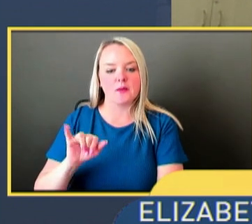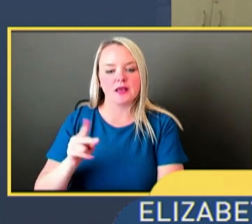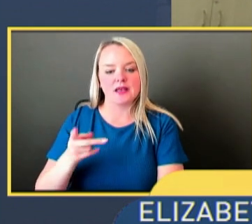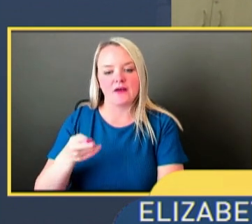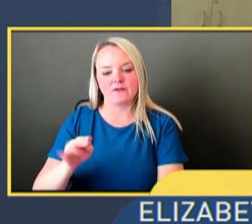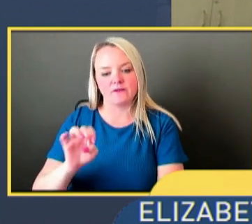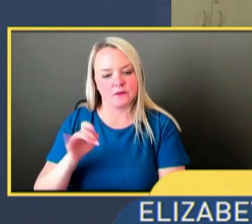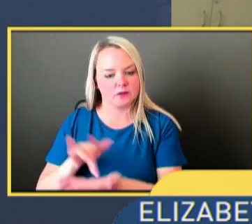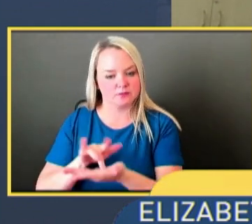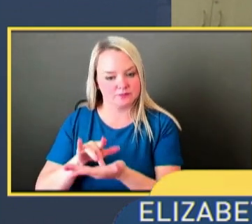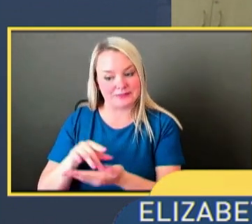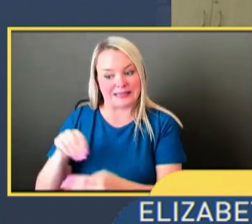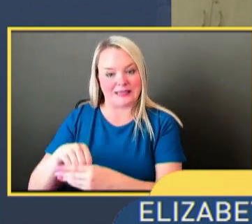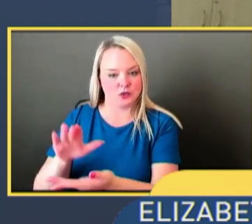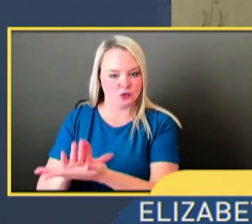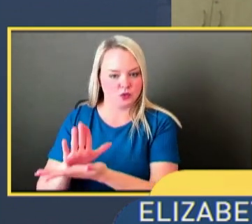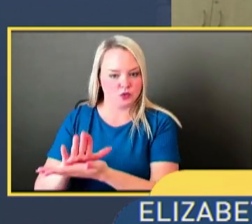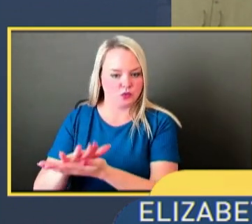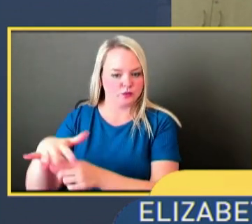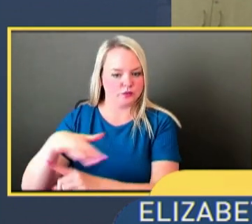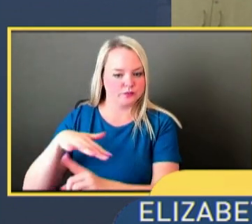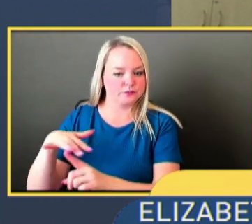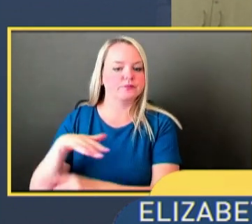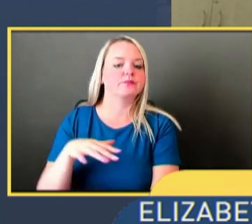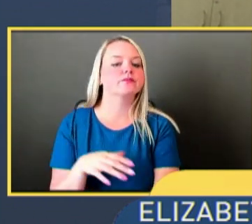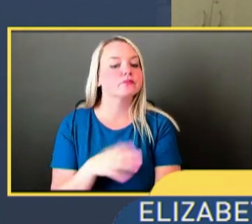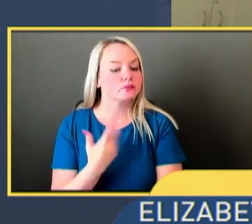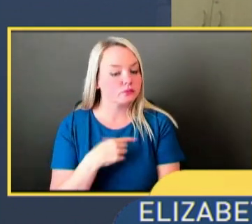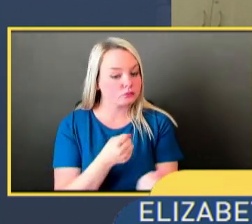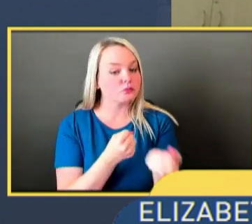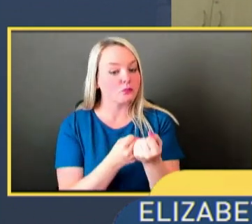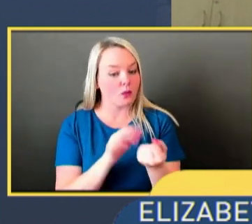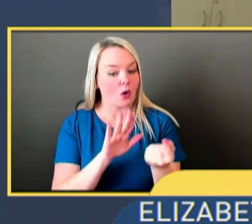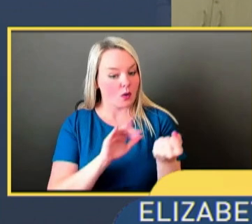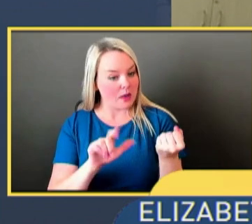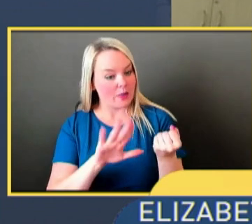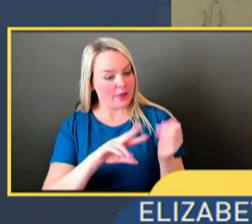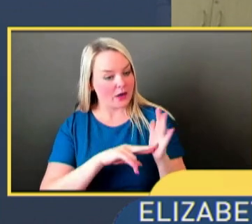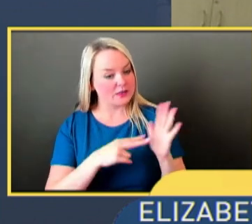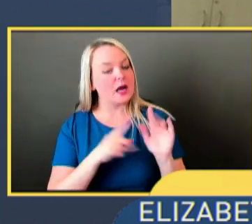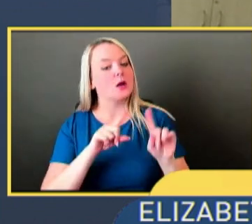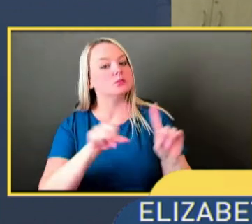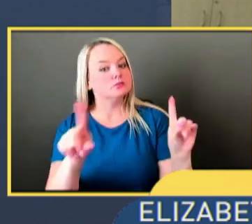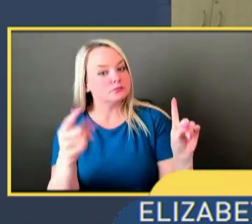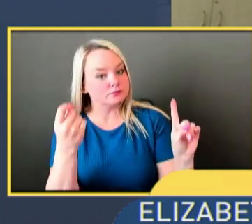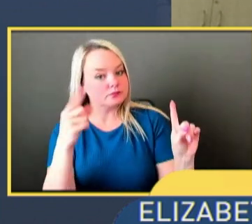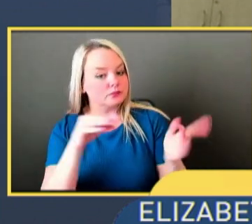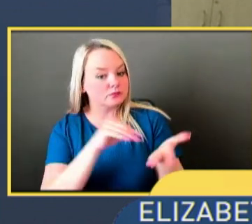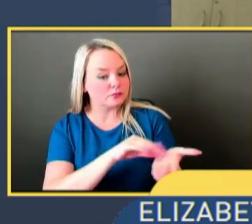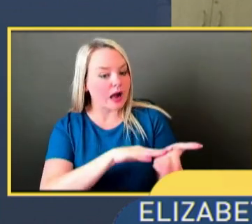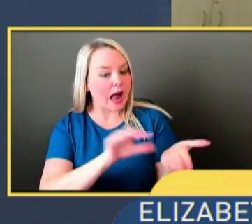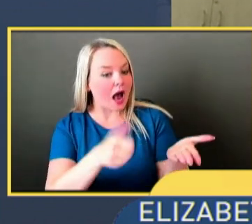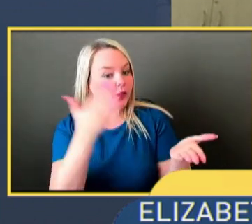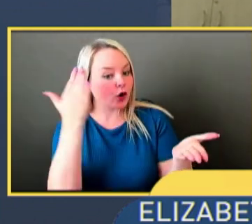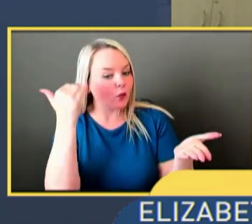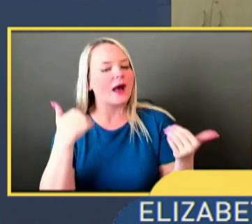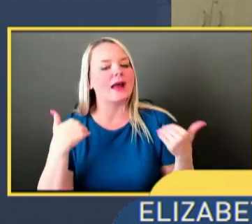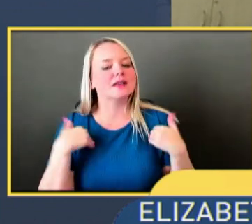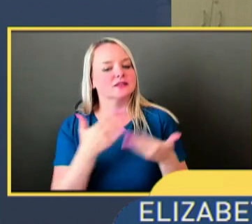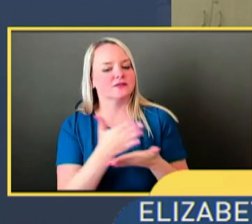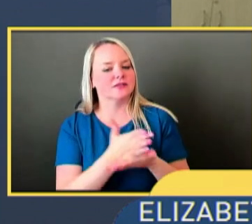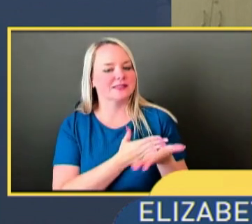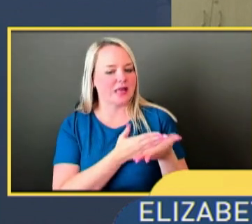Prey, a school nurse from Moses Lake, said it raises liability concerns for school nurses. We have concerns that some of